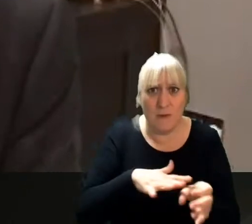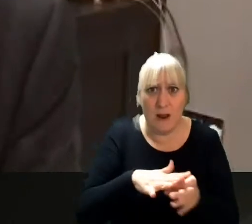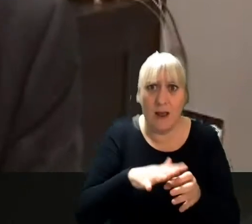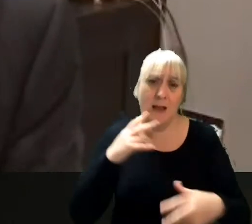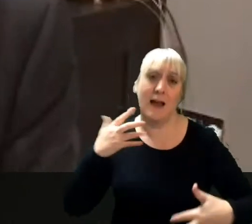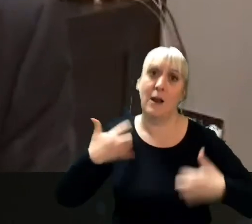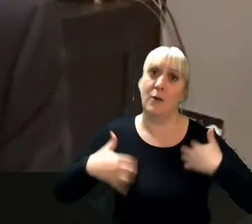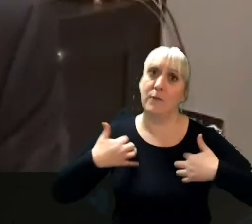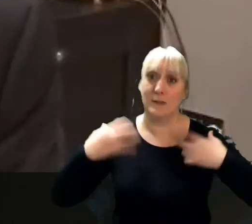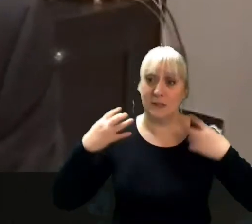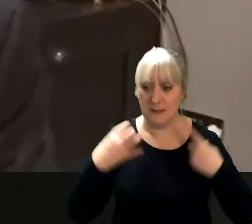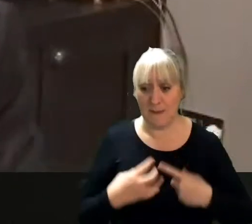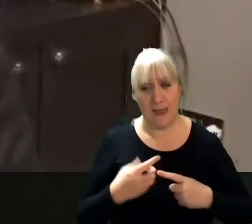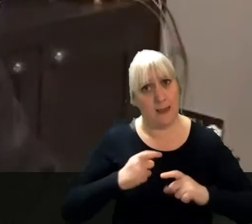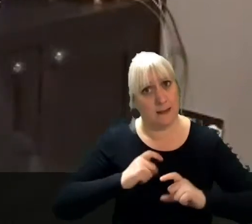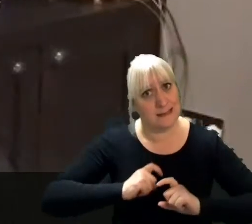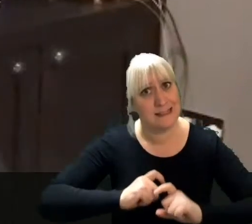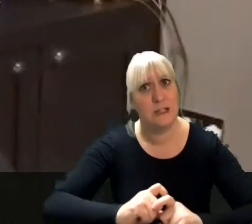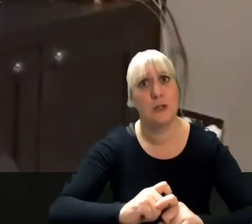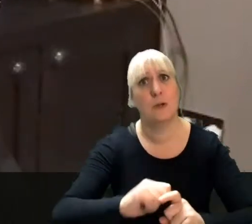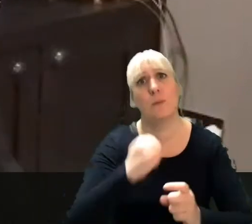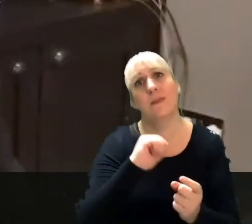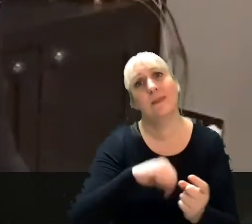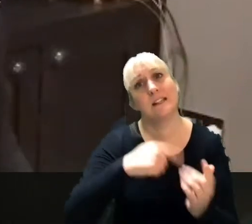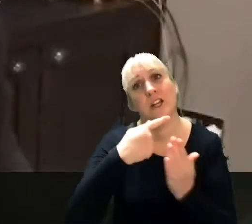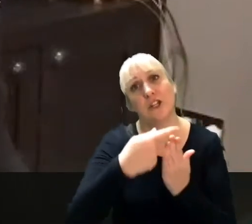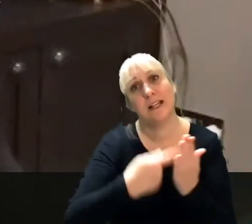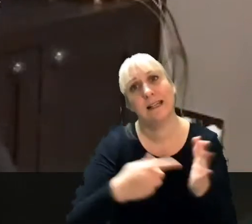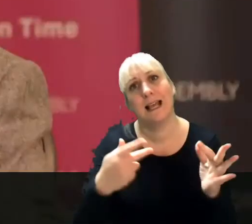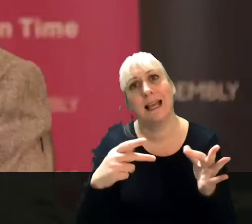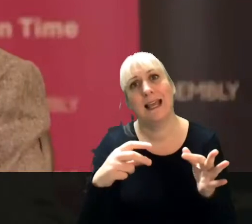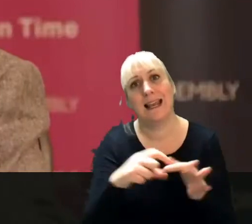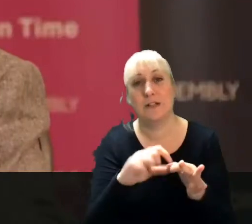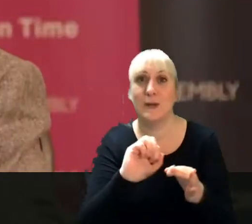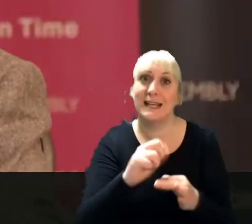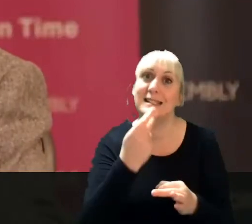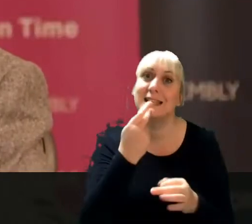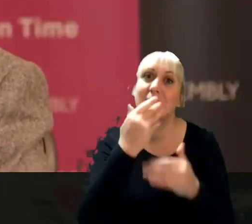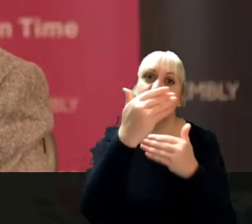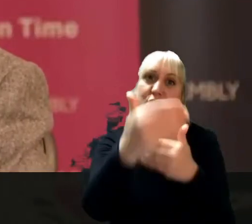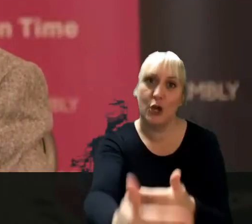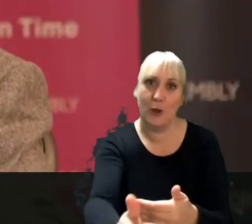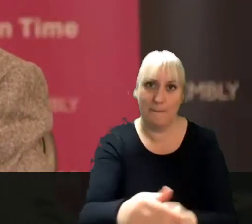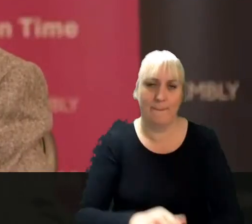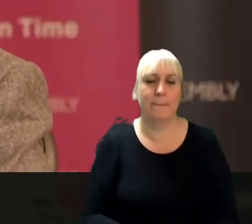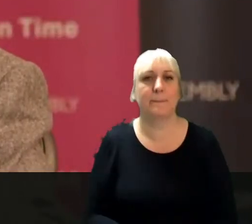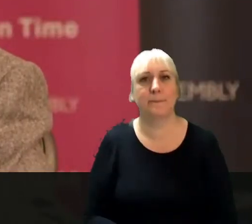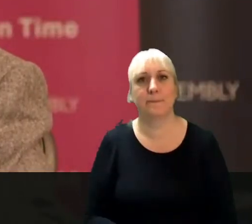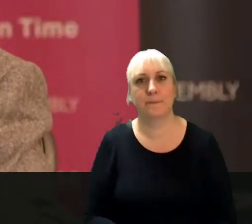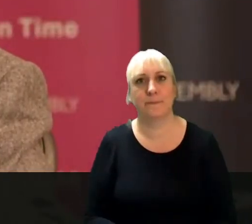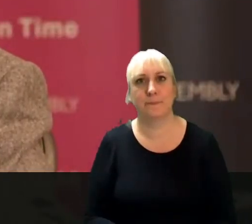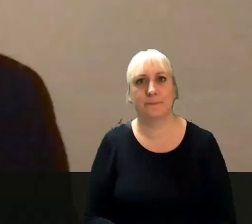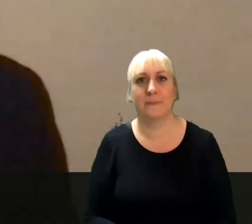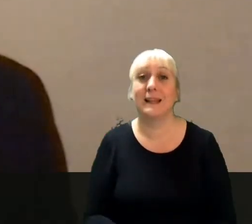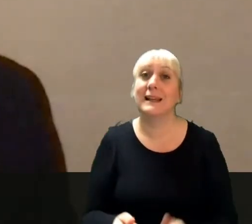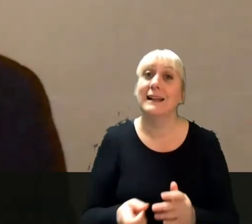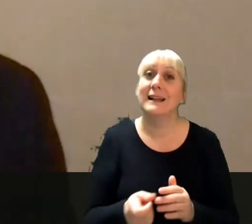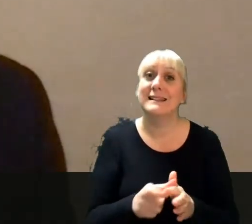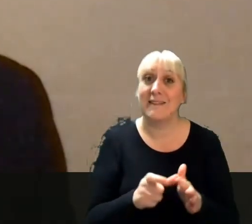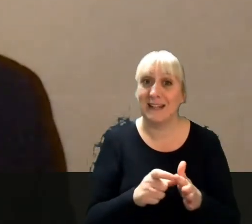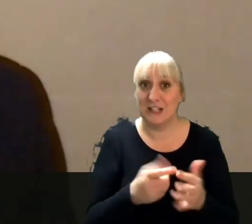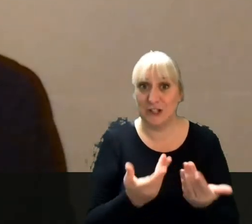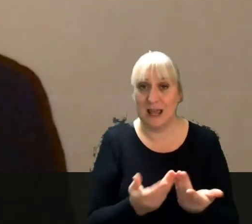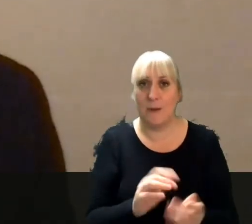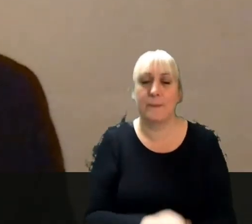pushing this agenda in his second term. Thank you. Assembly Member Devnish. Mr. Khan is our